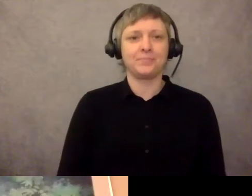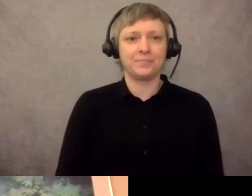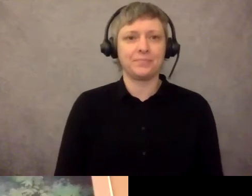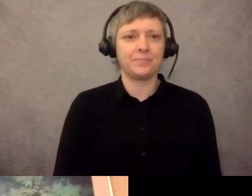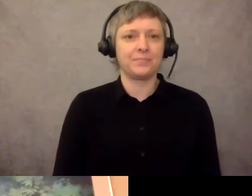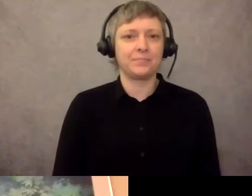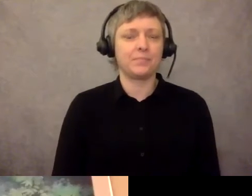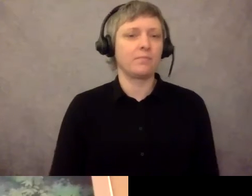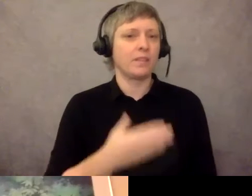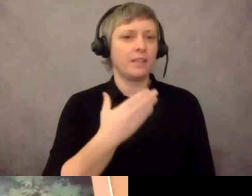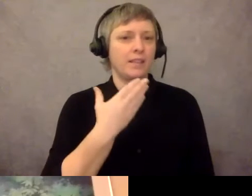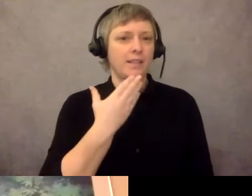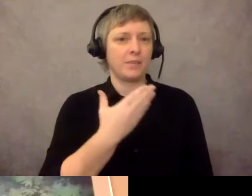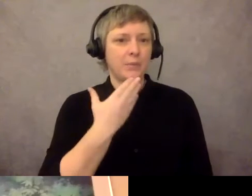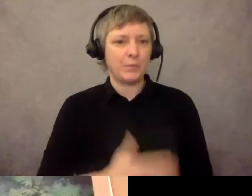Thank you.